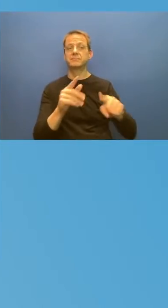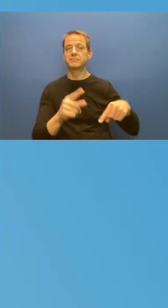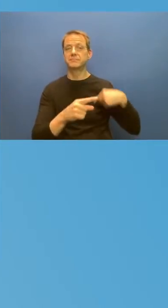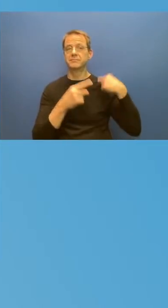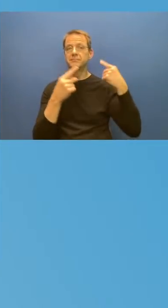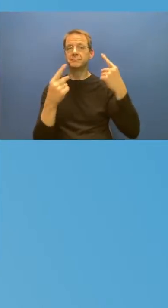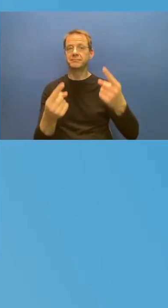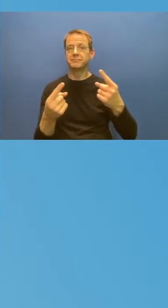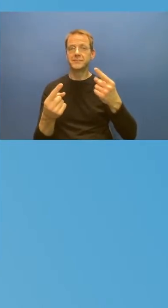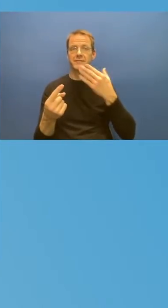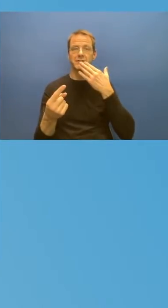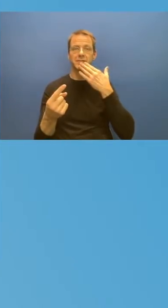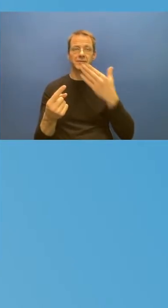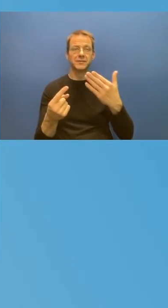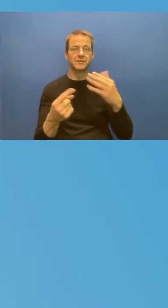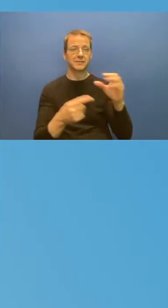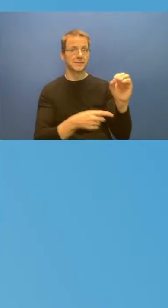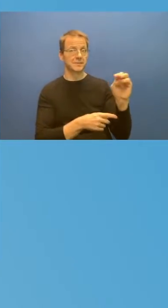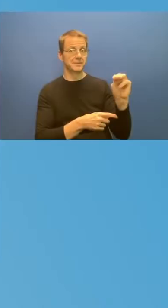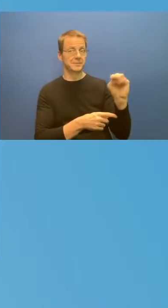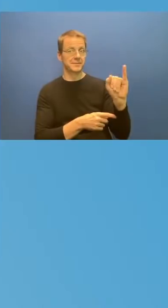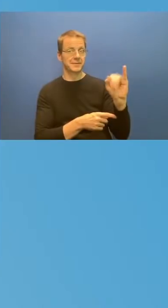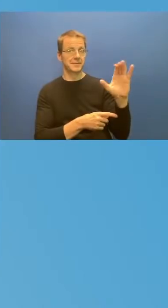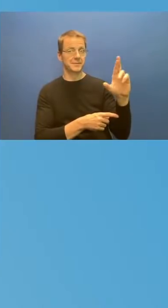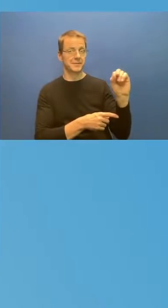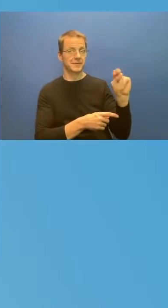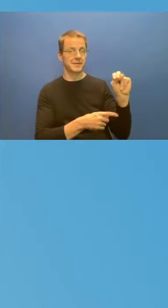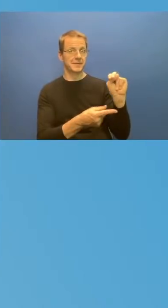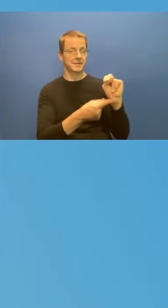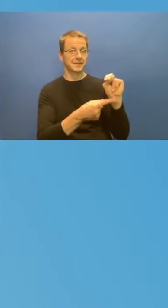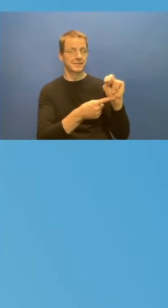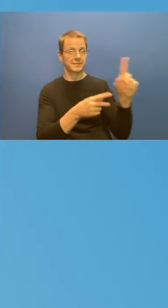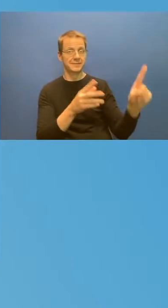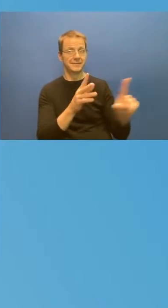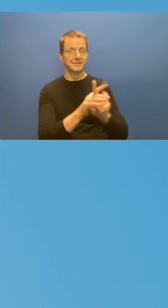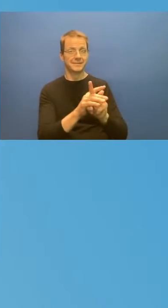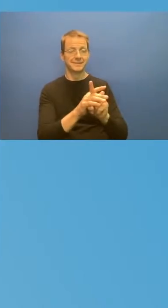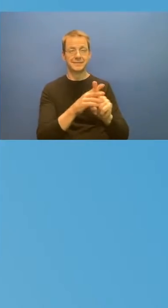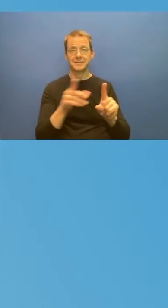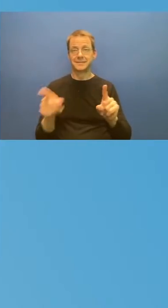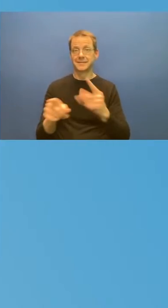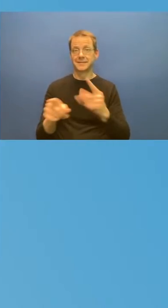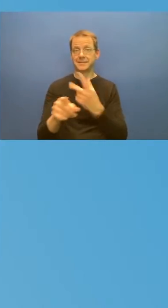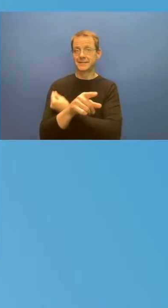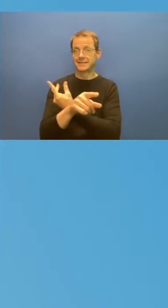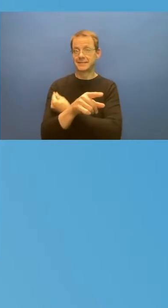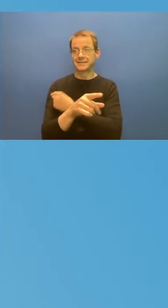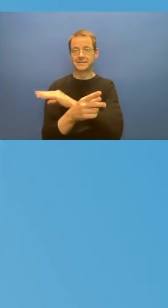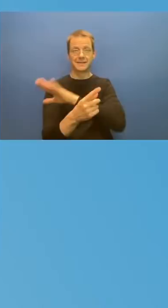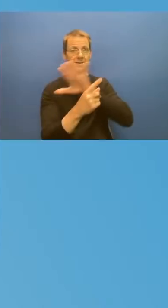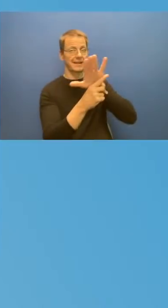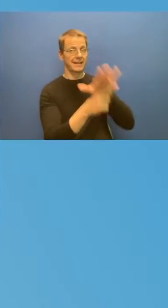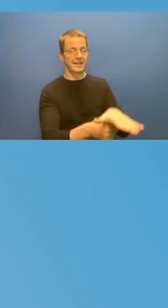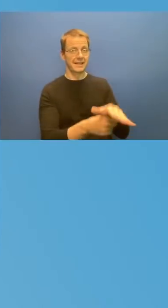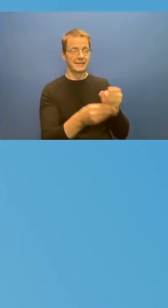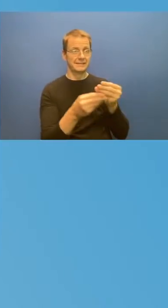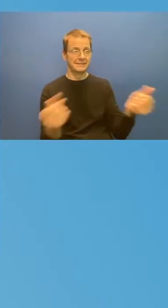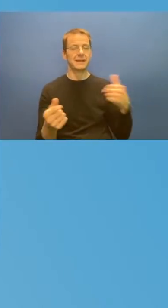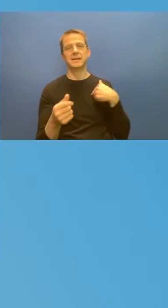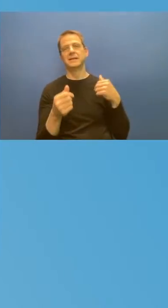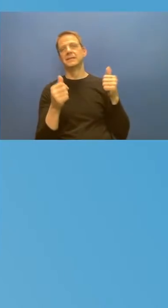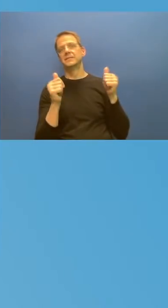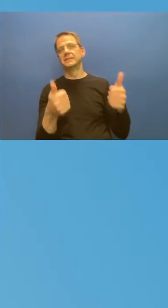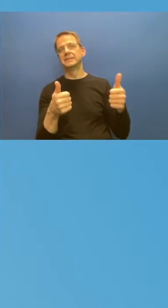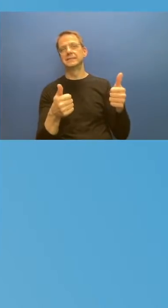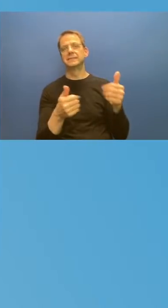some drop, but we have to appreciate as well that there are other mitigation measures as well that we could use. So certainly want to hear what Dr.